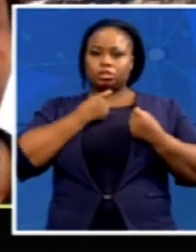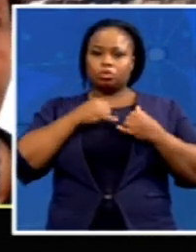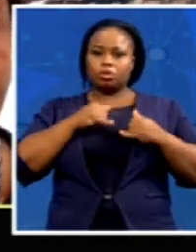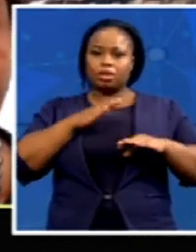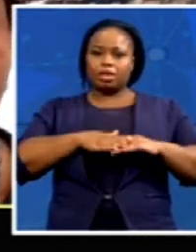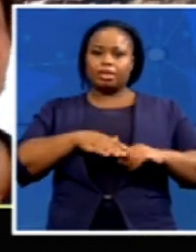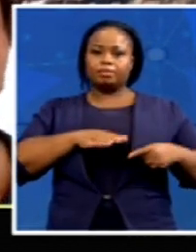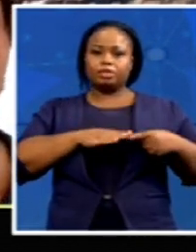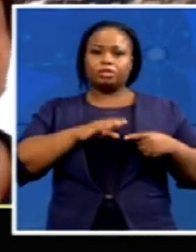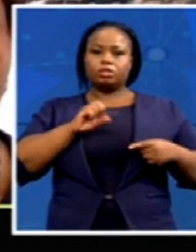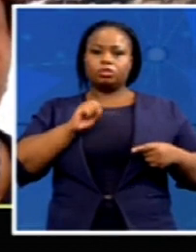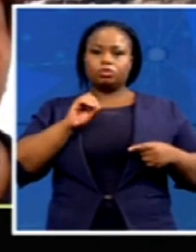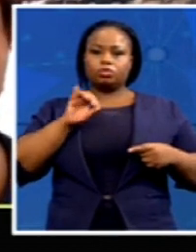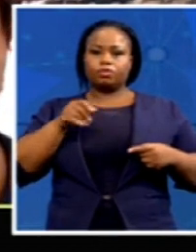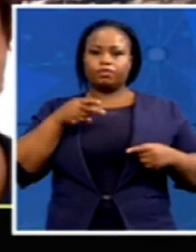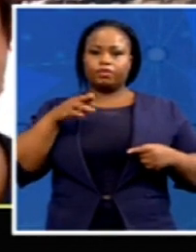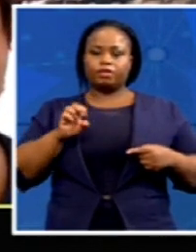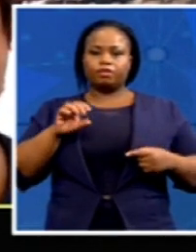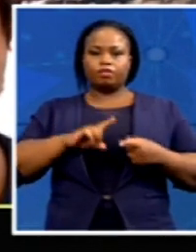from SABC. Good morning, Sophie.